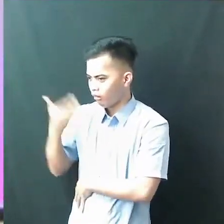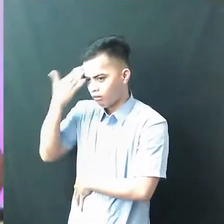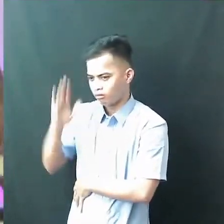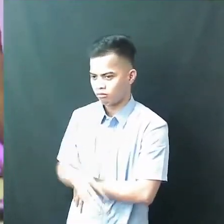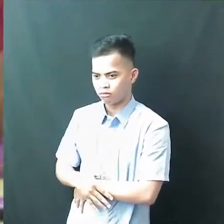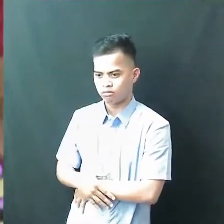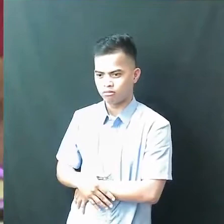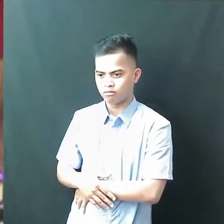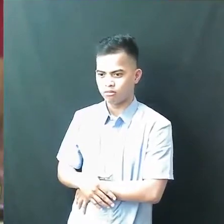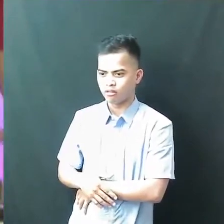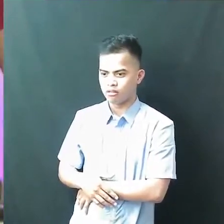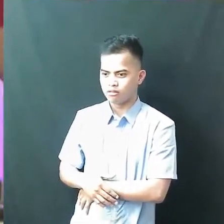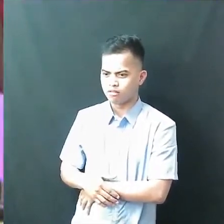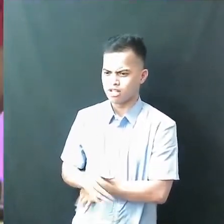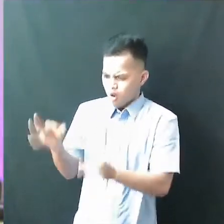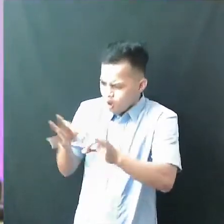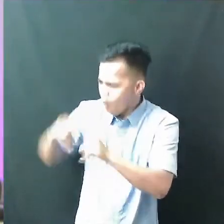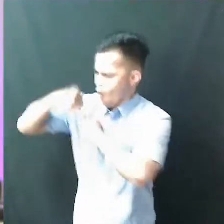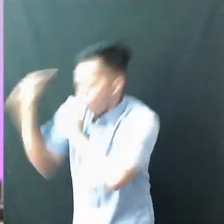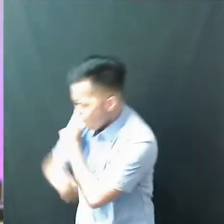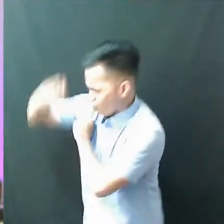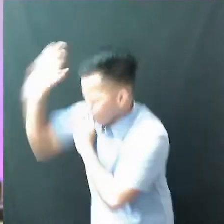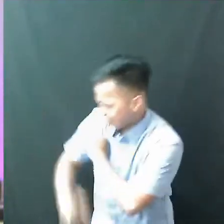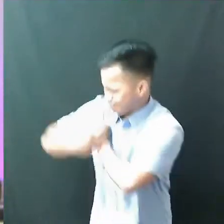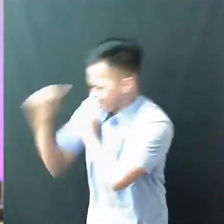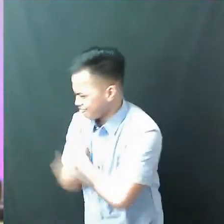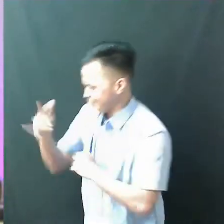conference. That's why I'm not like imbitar sa pagsimba